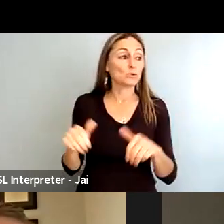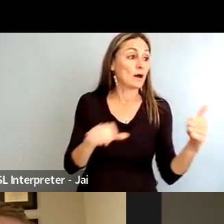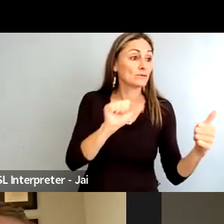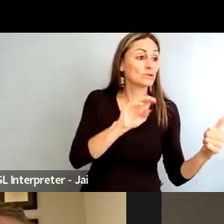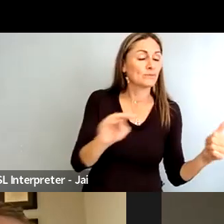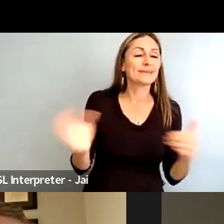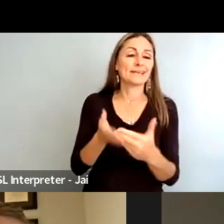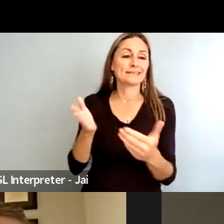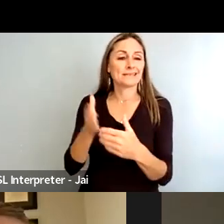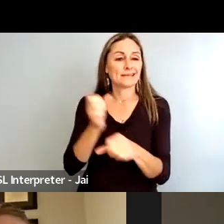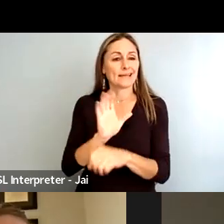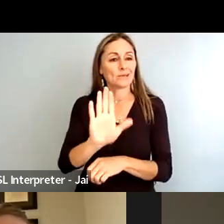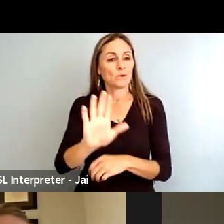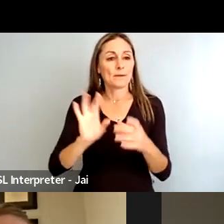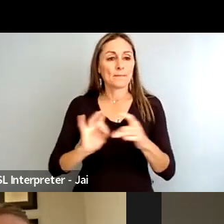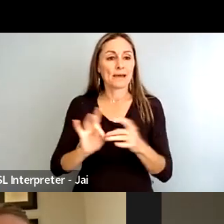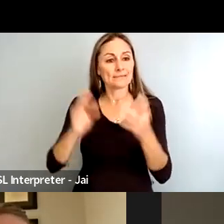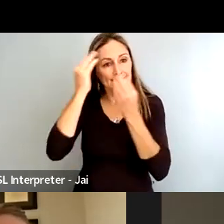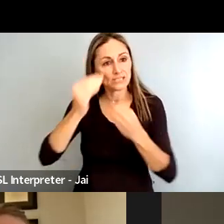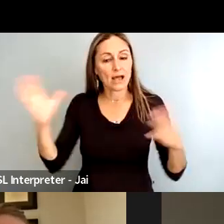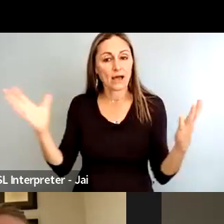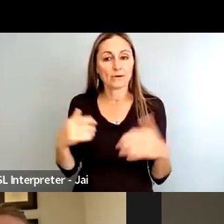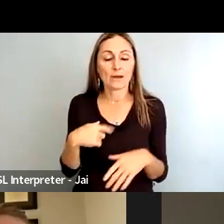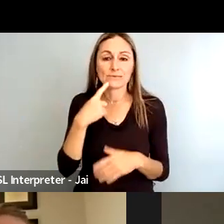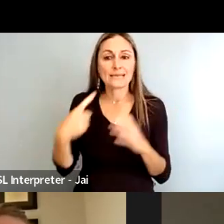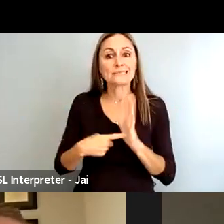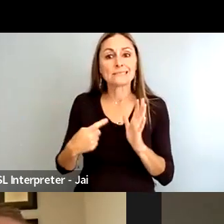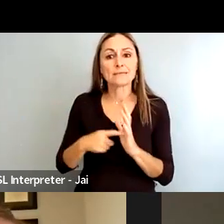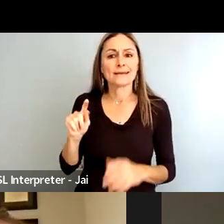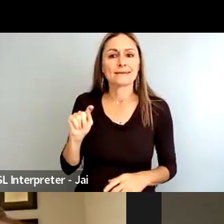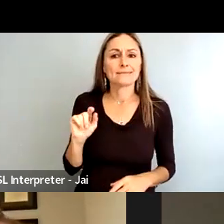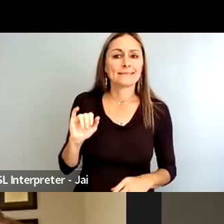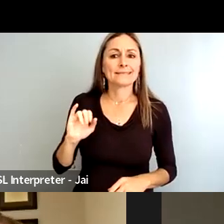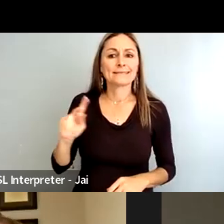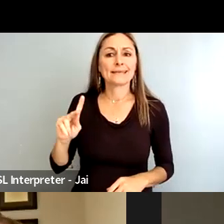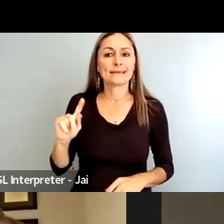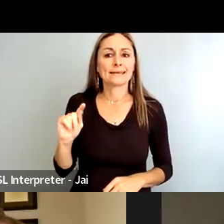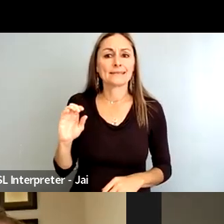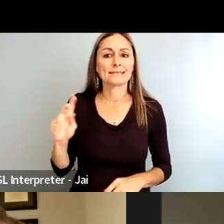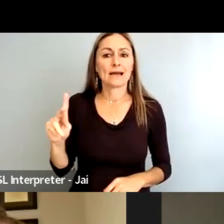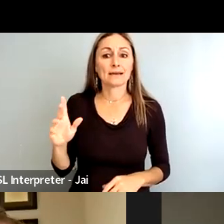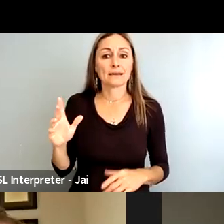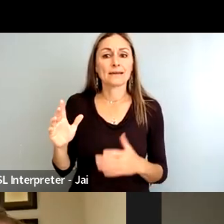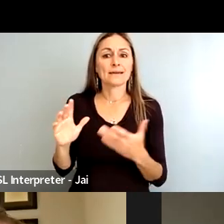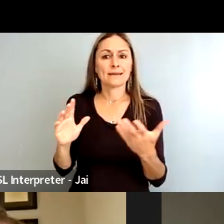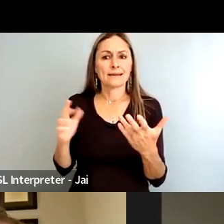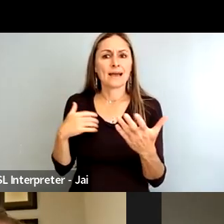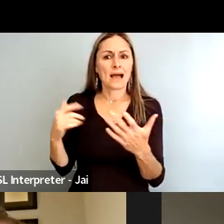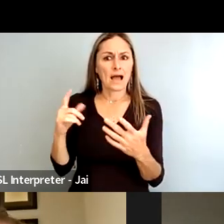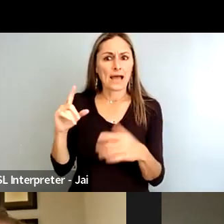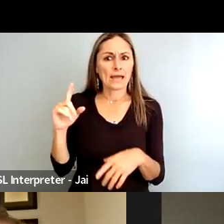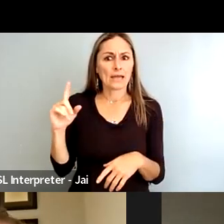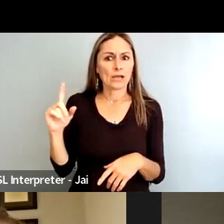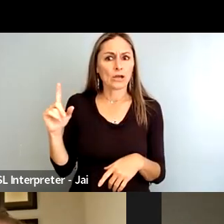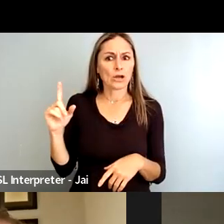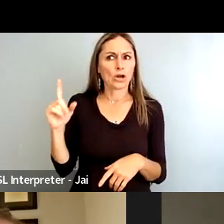on than it is to say. I would say sometimes TikTok. Actually, I remember I had a TikTok go viral